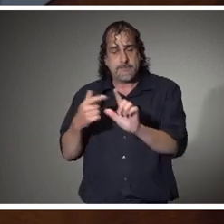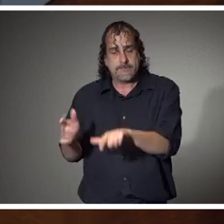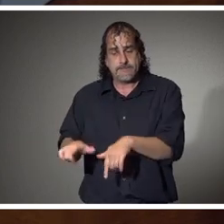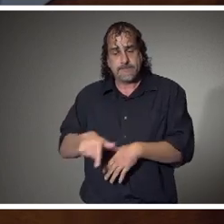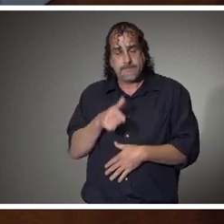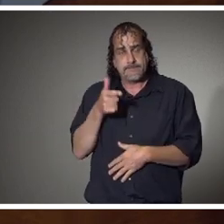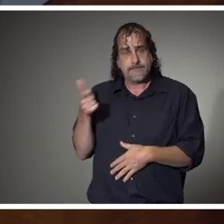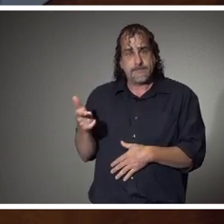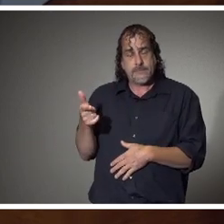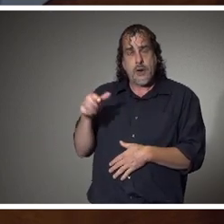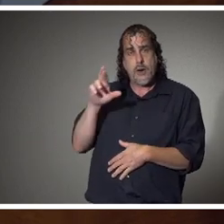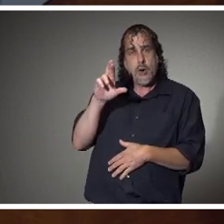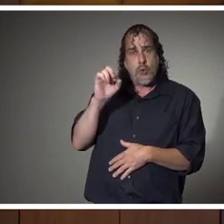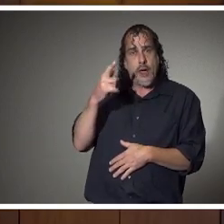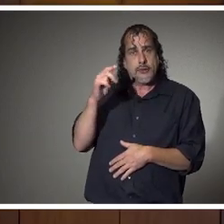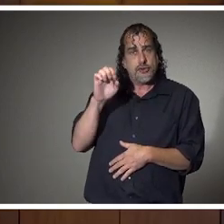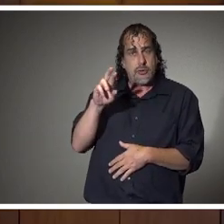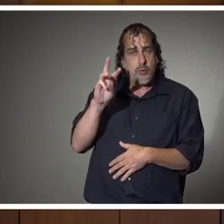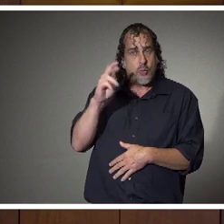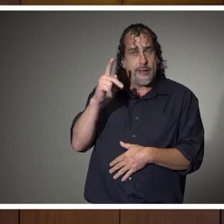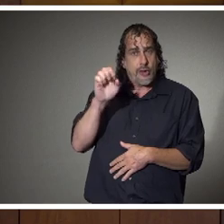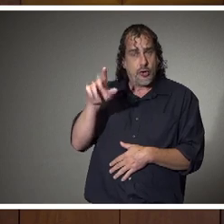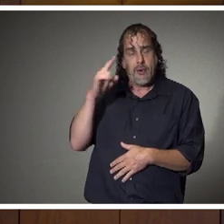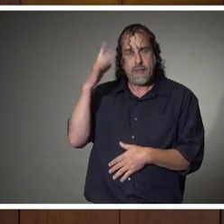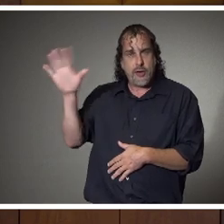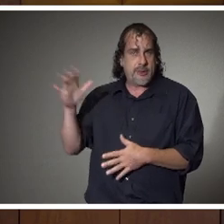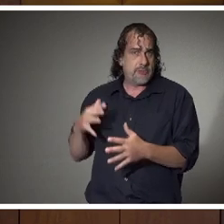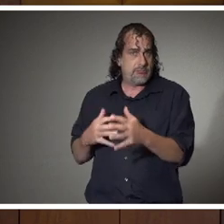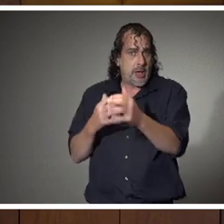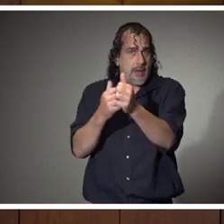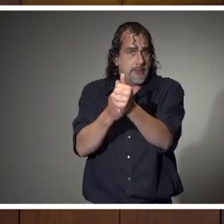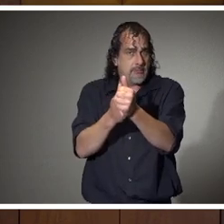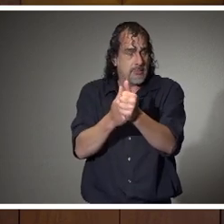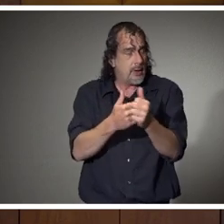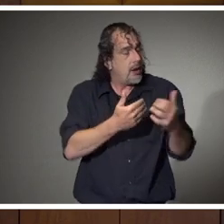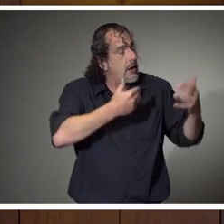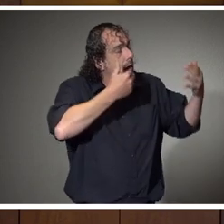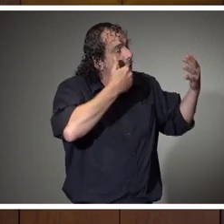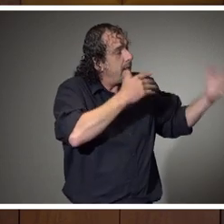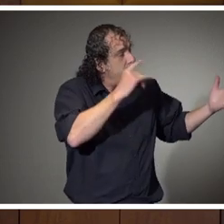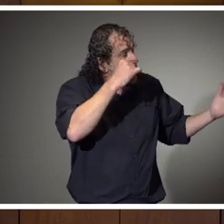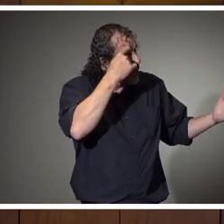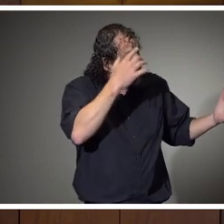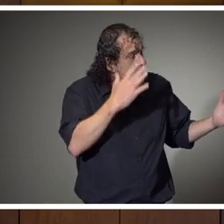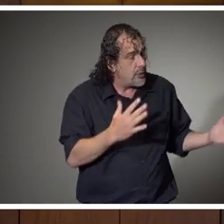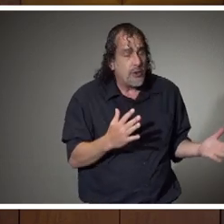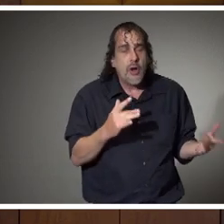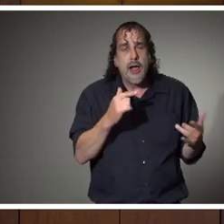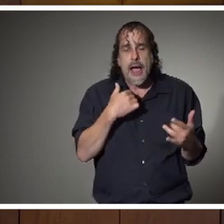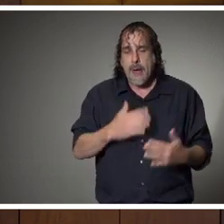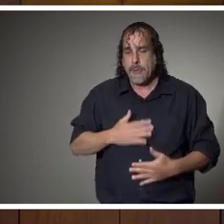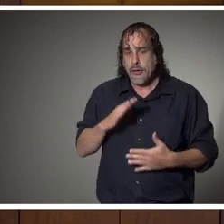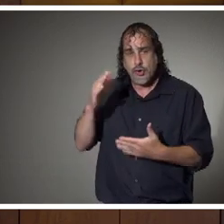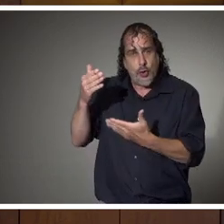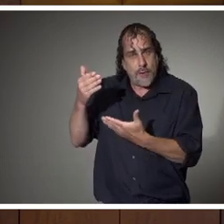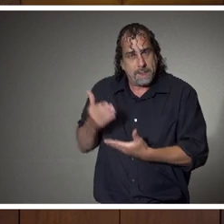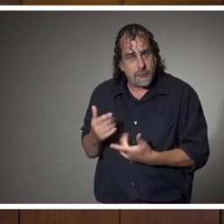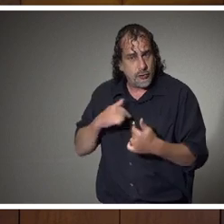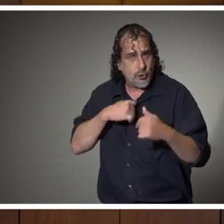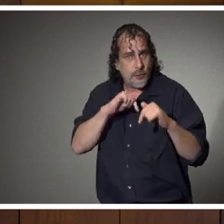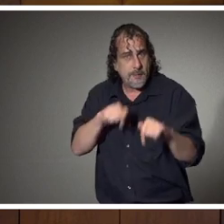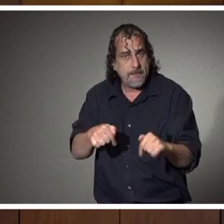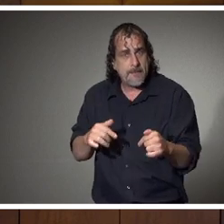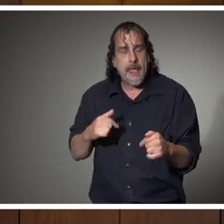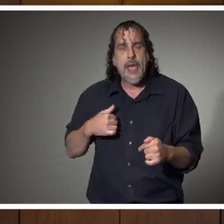senator, Senator Roger Wicker, for an update. Thank you, Governor Reeves. I appreciate the invitation to be here